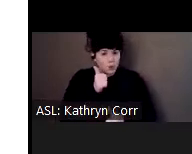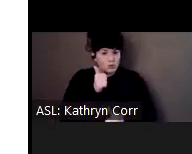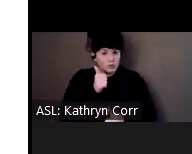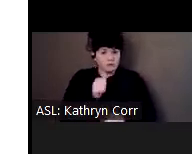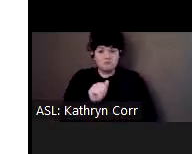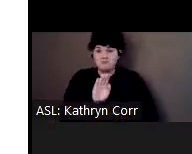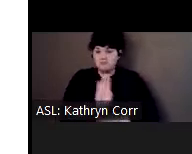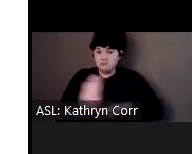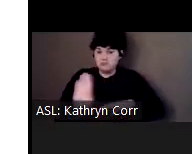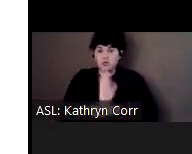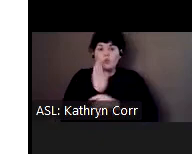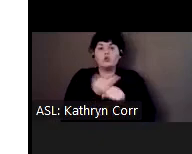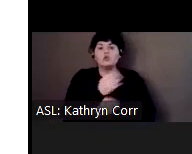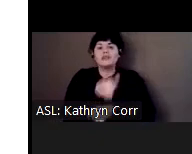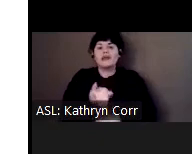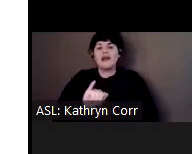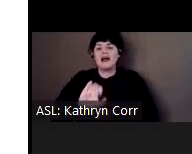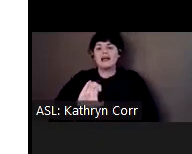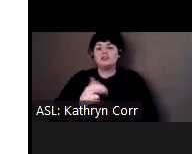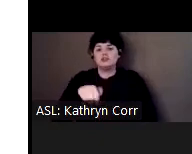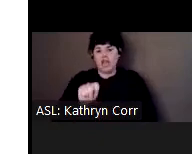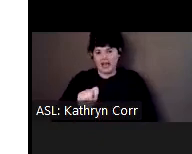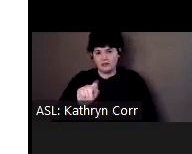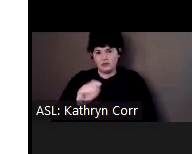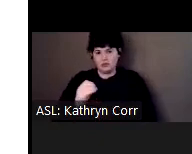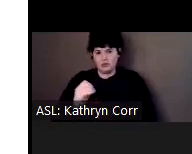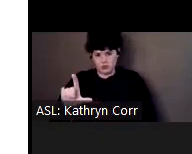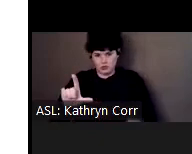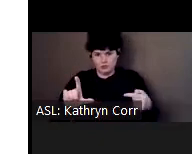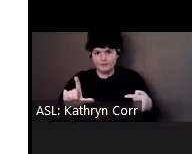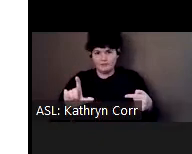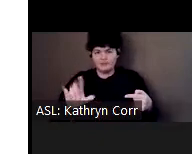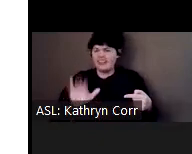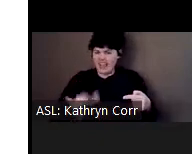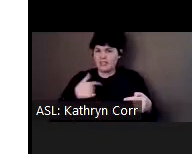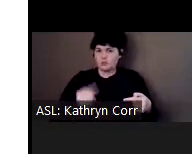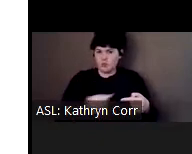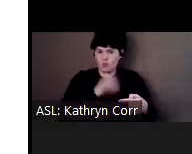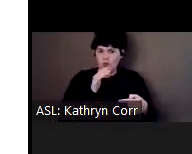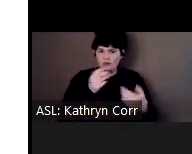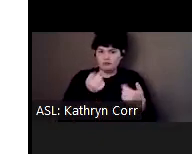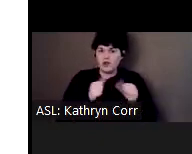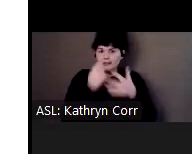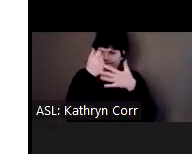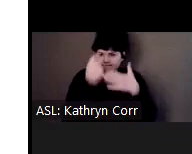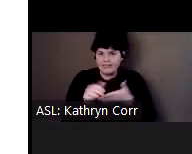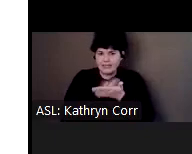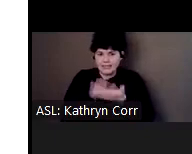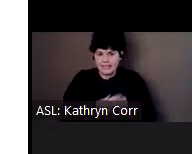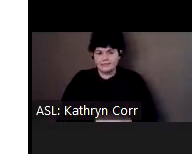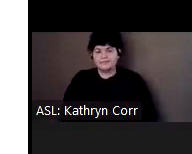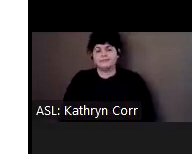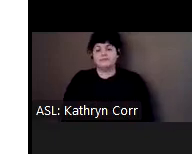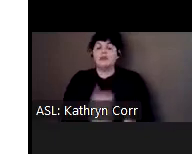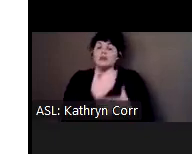iChat tool that I talked about. And that is what we're attempting to clean up. There are some employers that could be more aggressive,